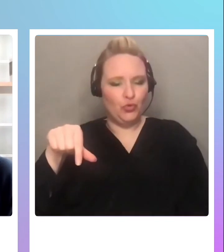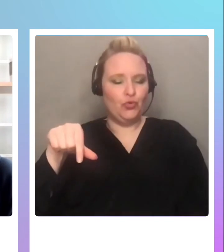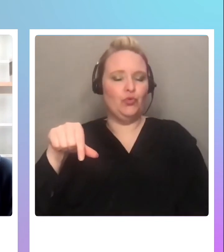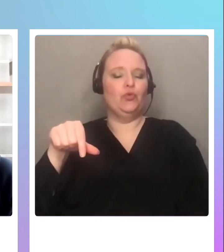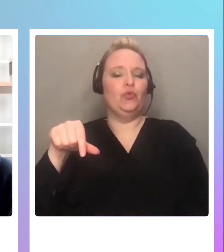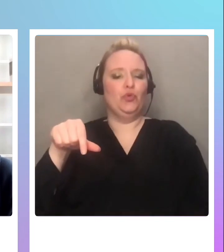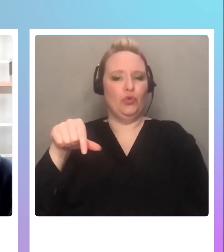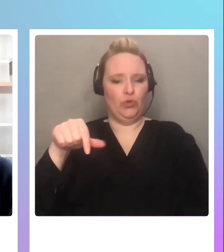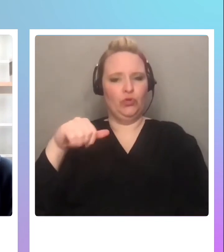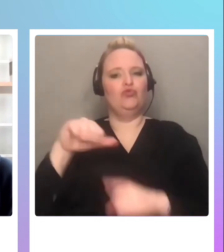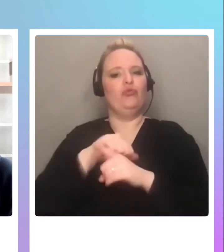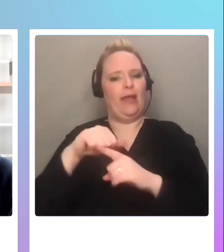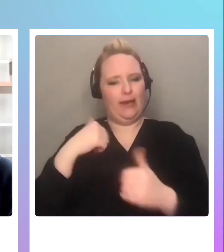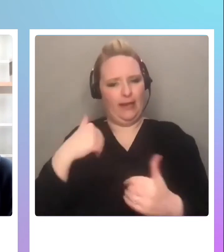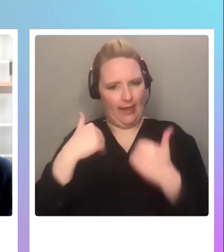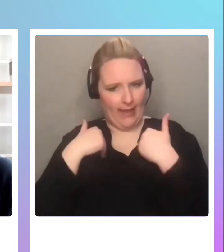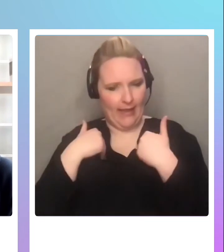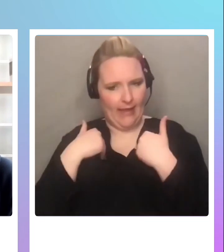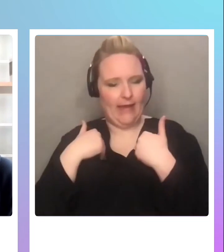has trainings, and other